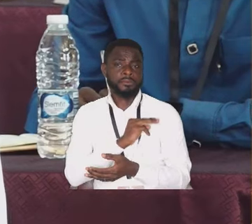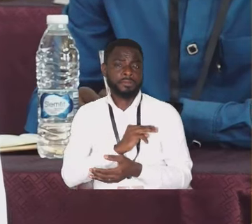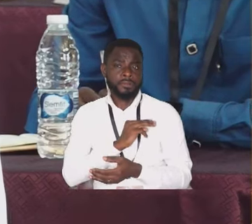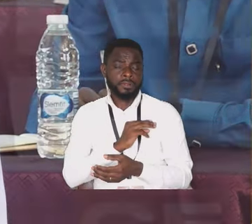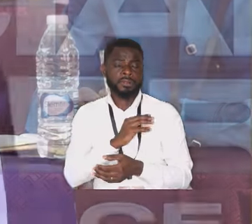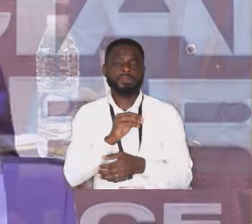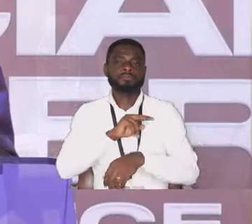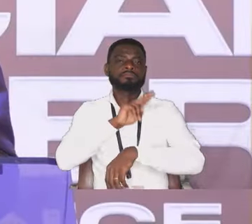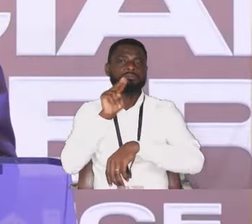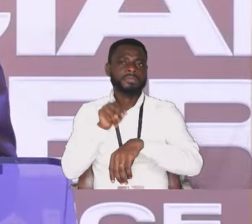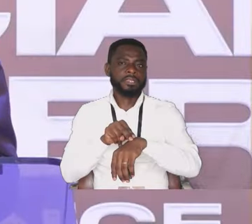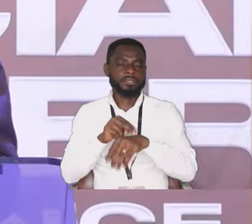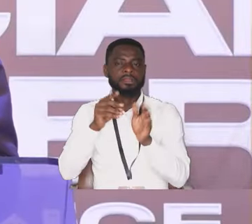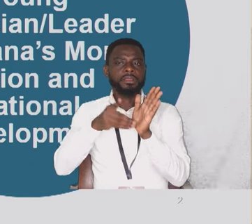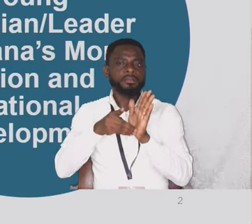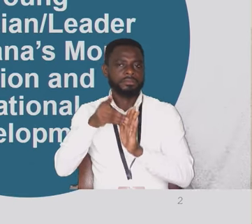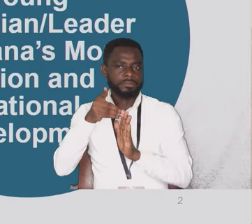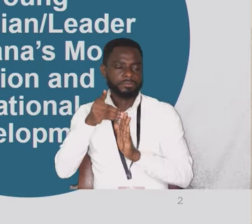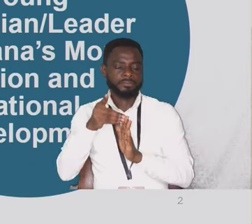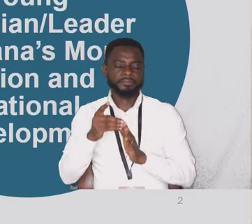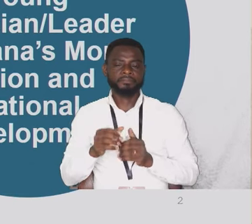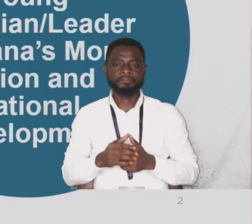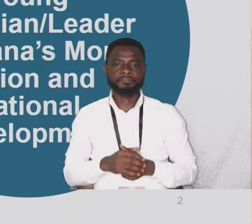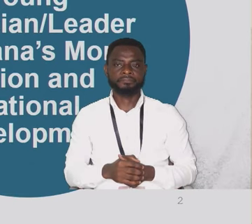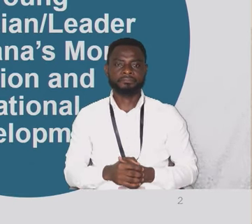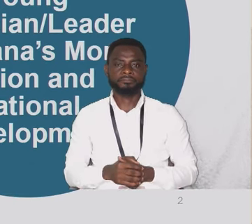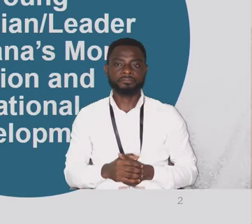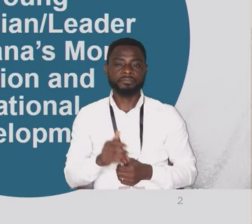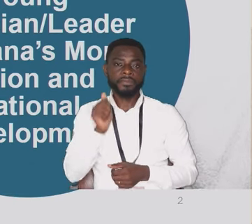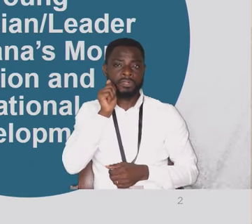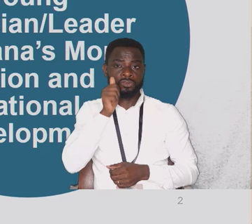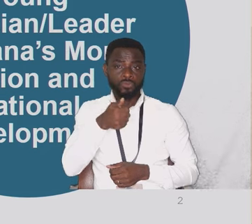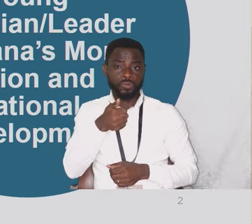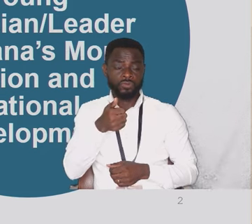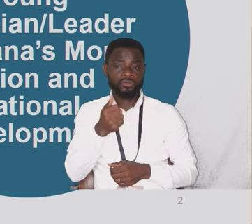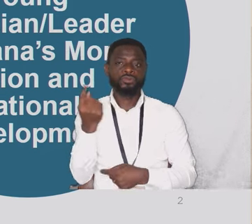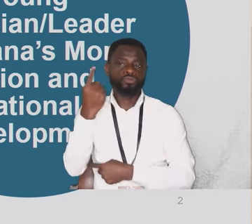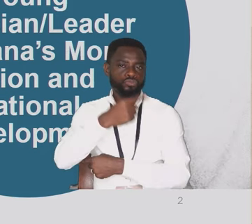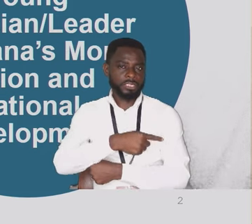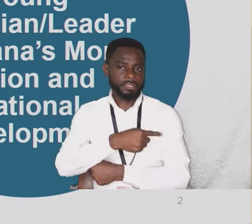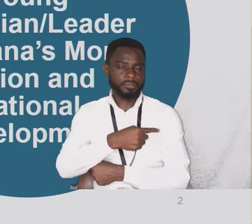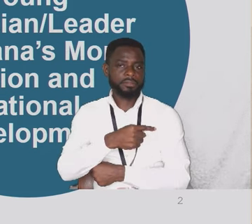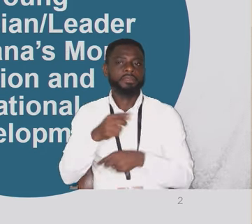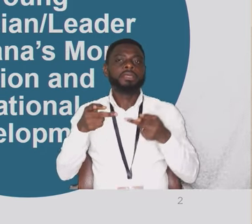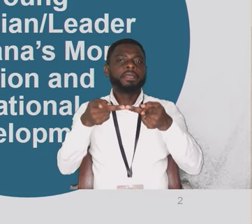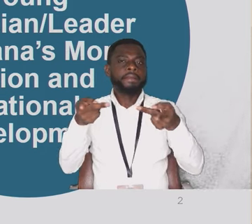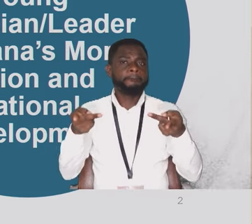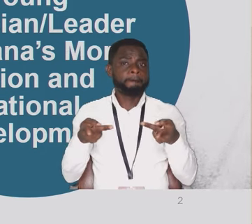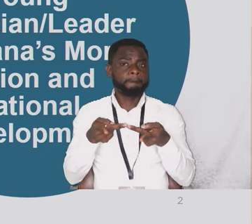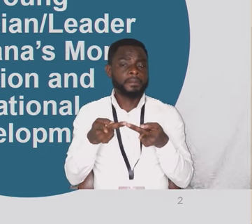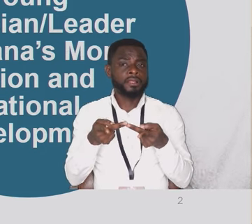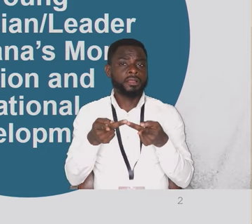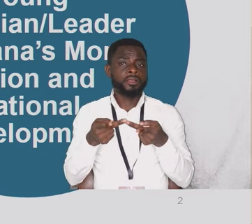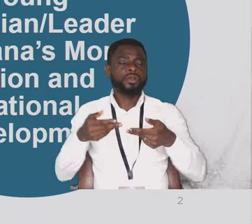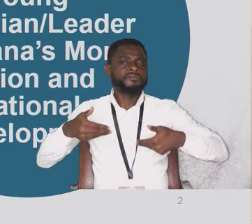national development. Tomorrow, today, the place of the